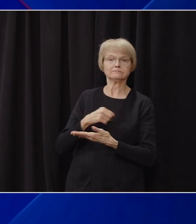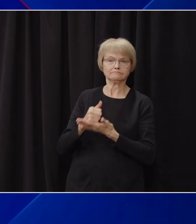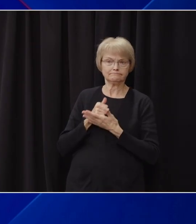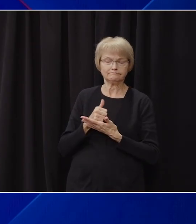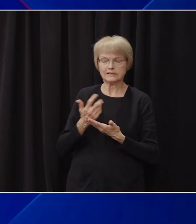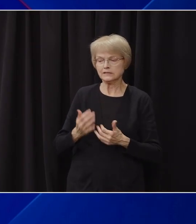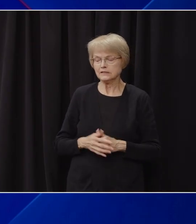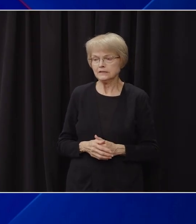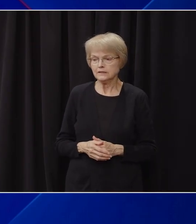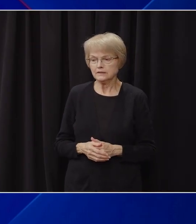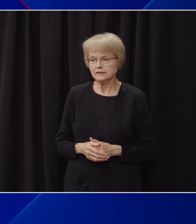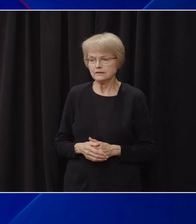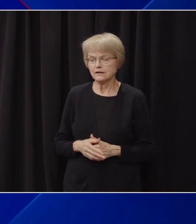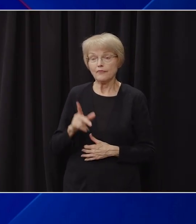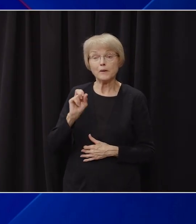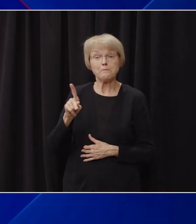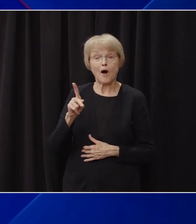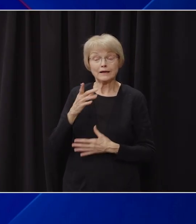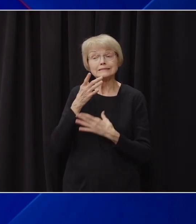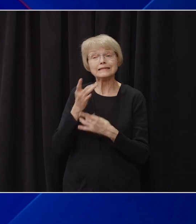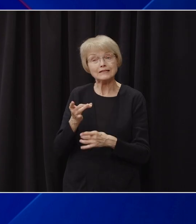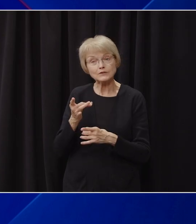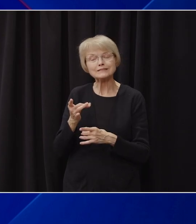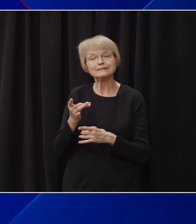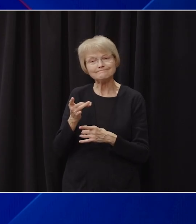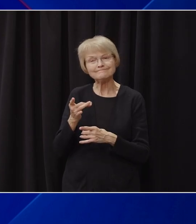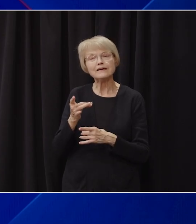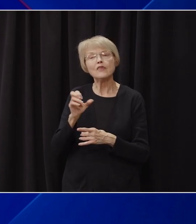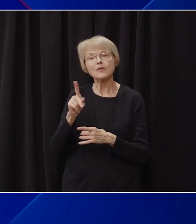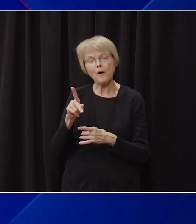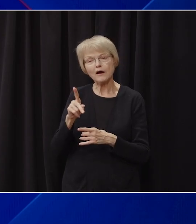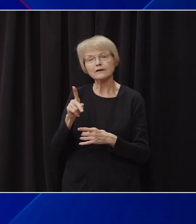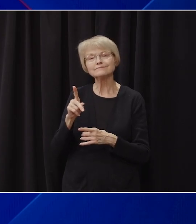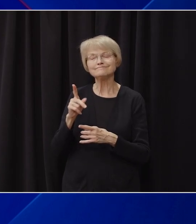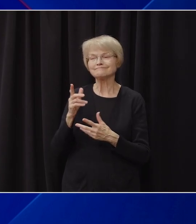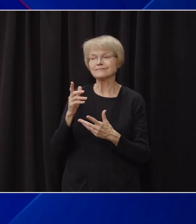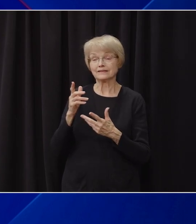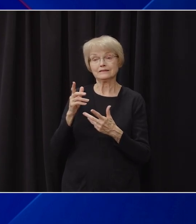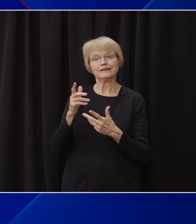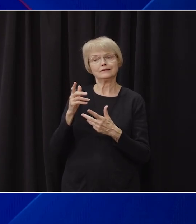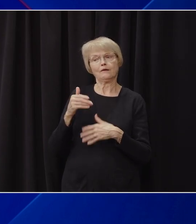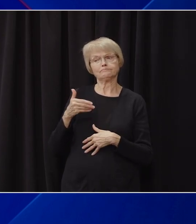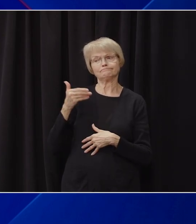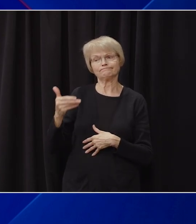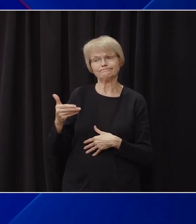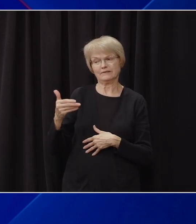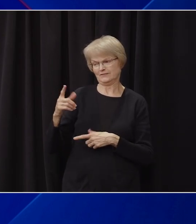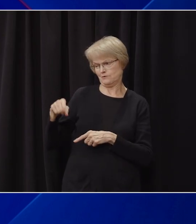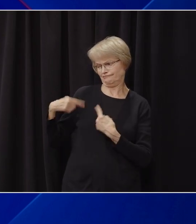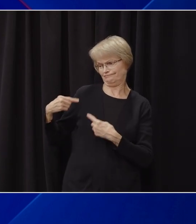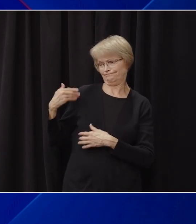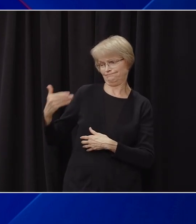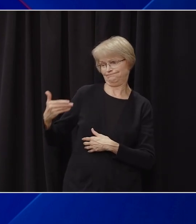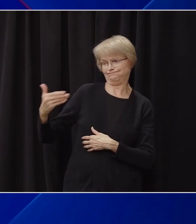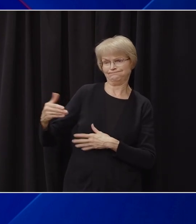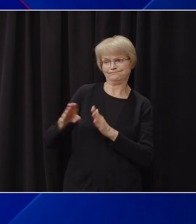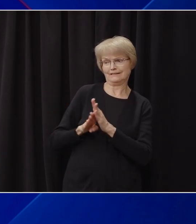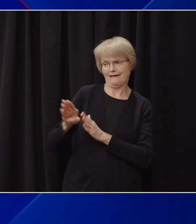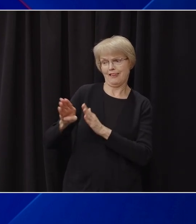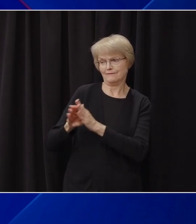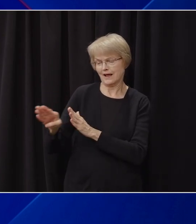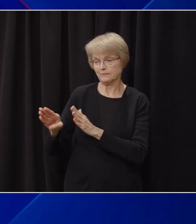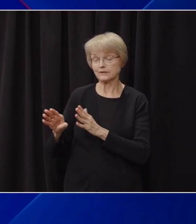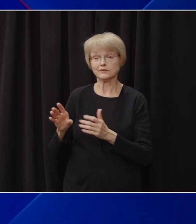park, it's interesting because it's had a few different eras of development and focus. This is the first time in about